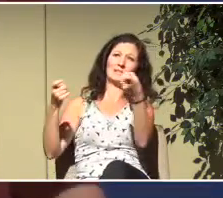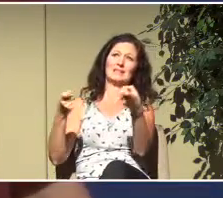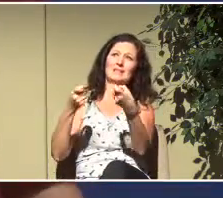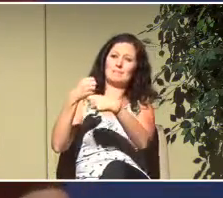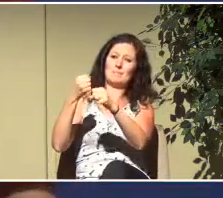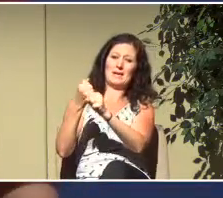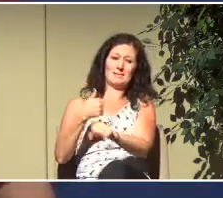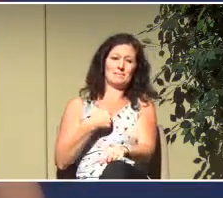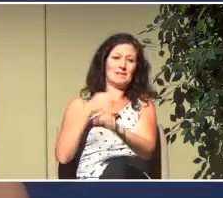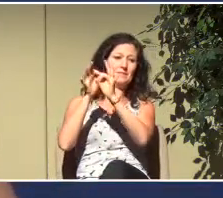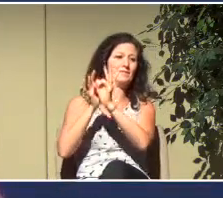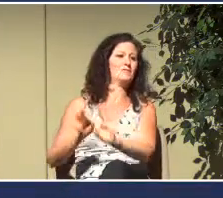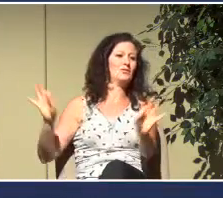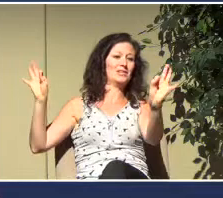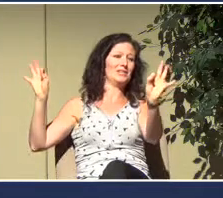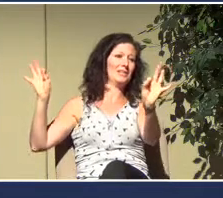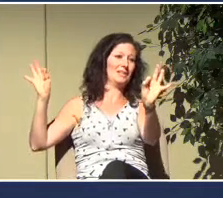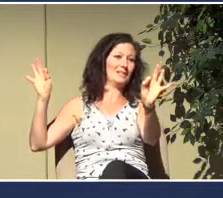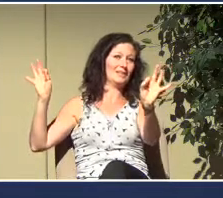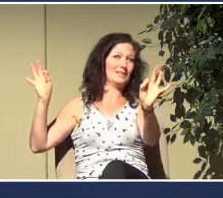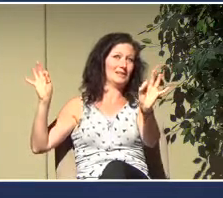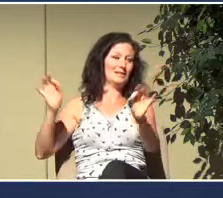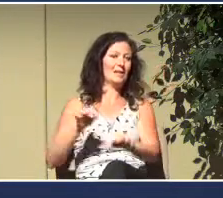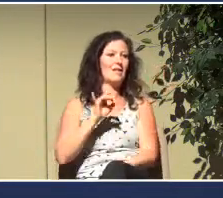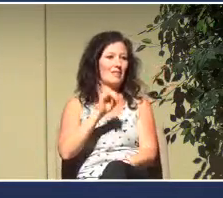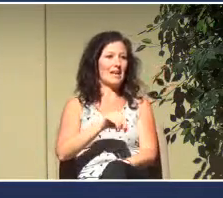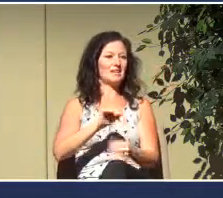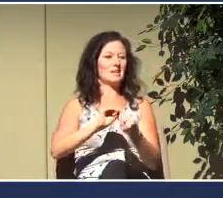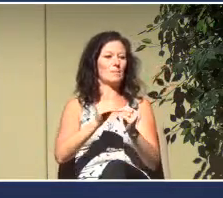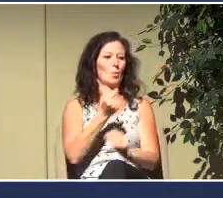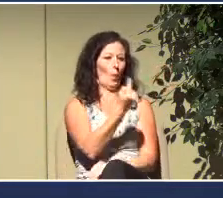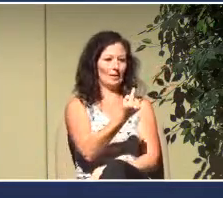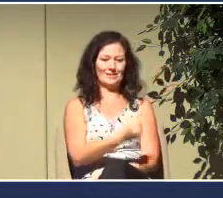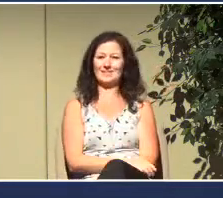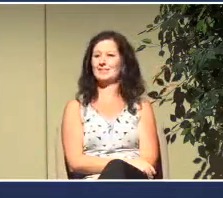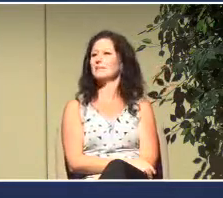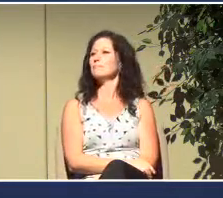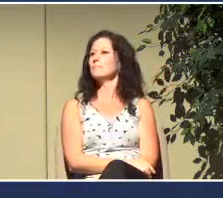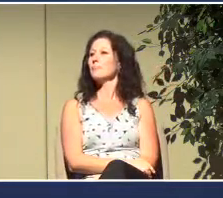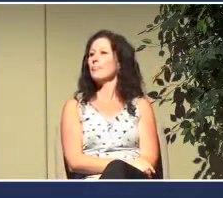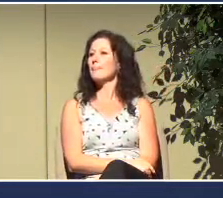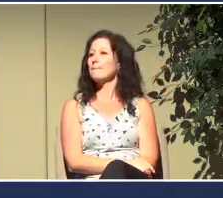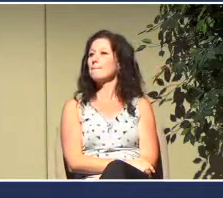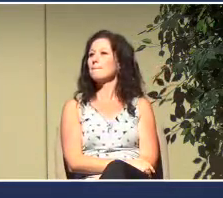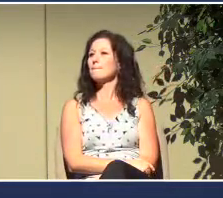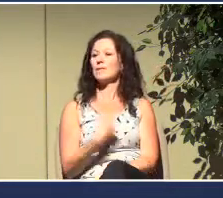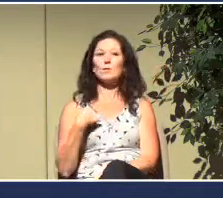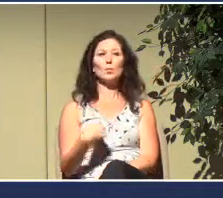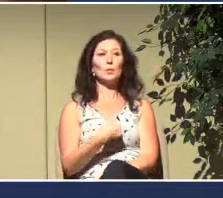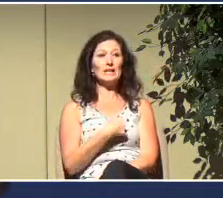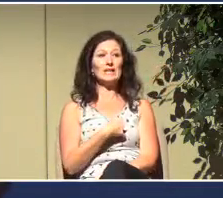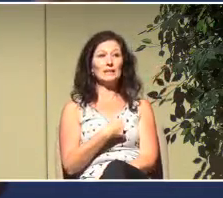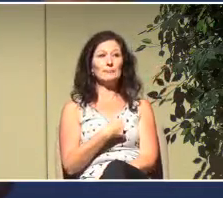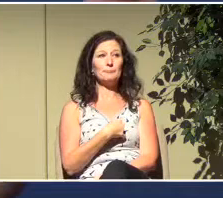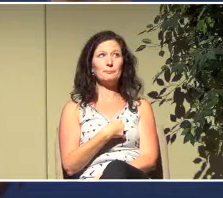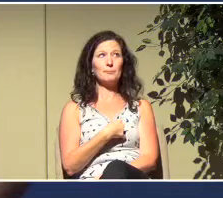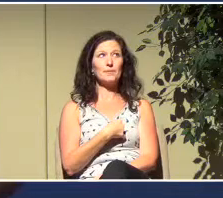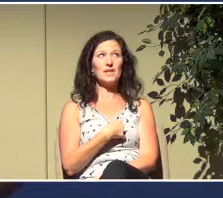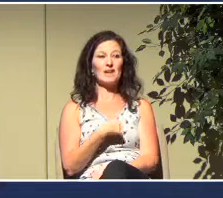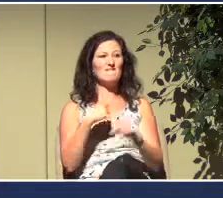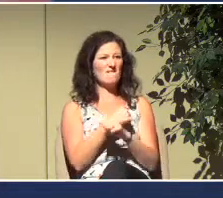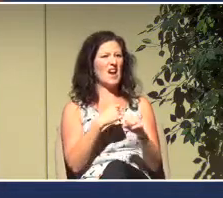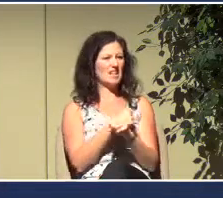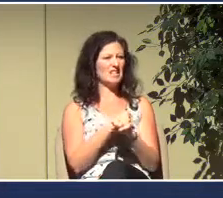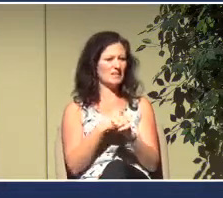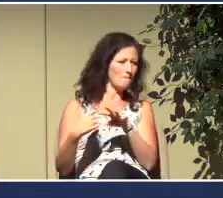devil. Right? Okay. In our battle against sin, so much really